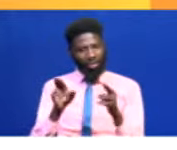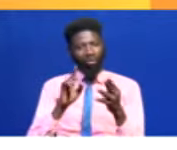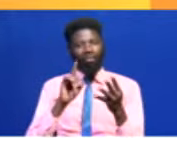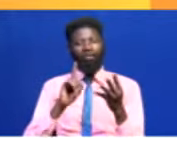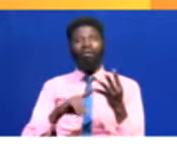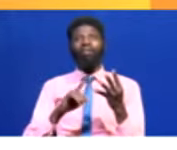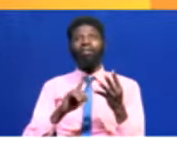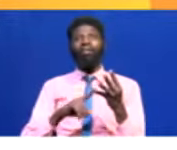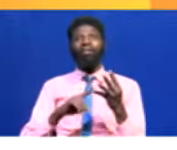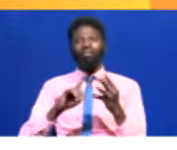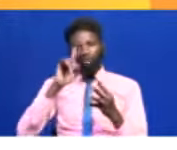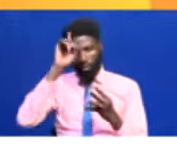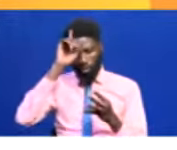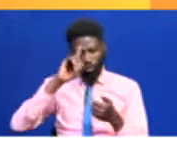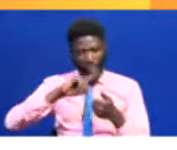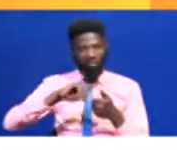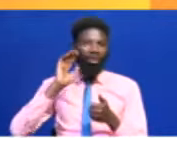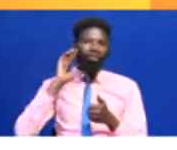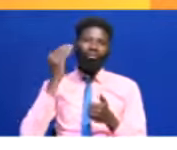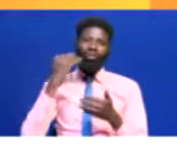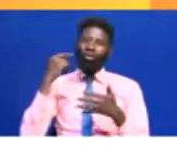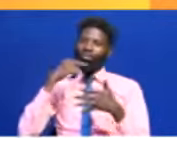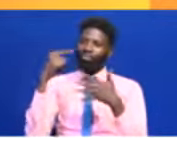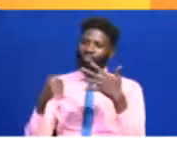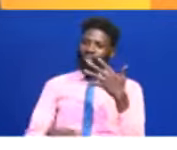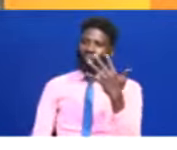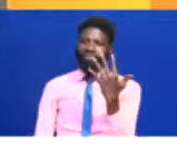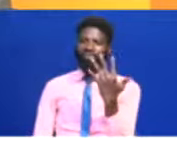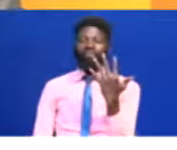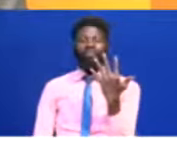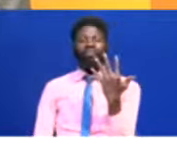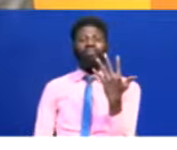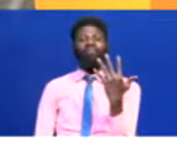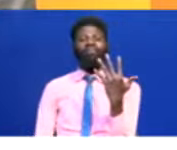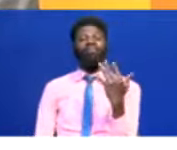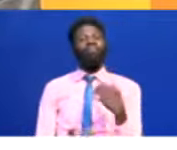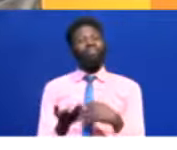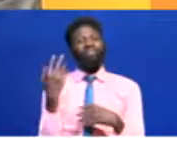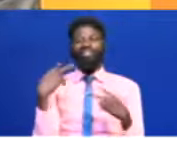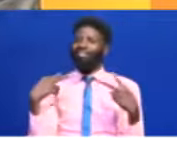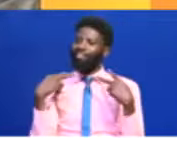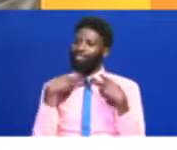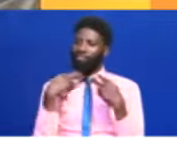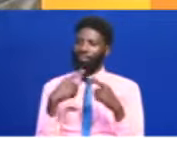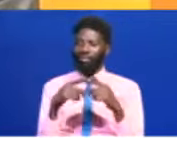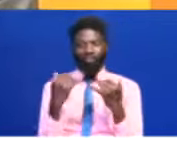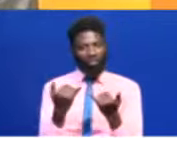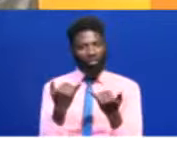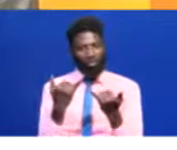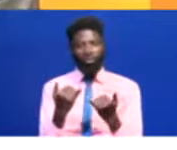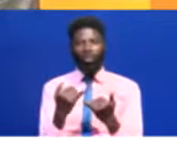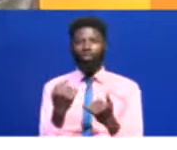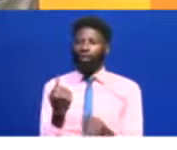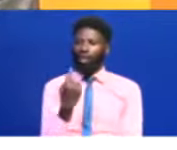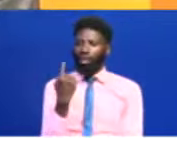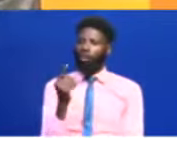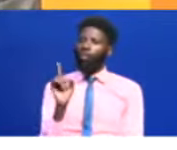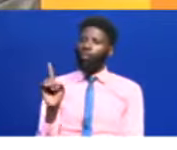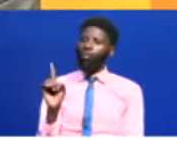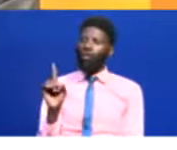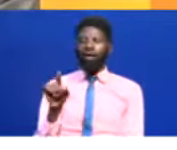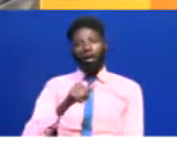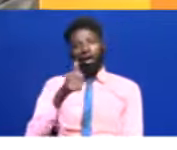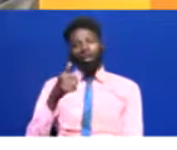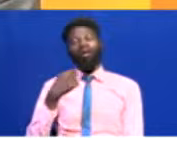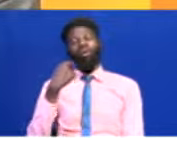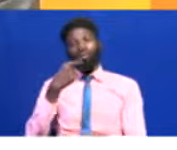I think Isiolo. Yes, Isiolo. All those had stalled. But currently, mm-hmm. I think apart from one, the rest now already